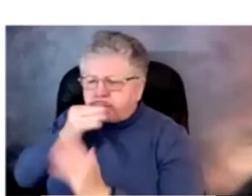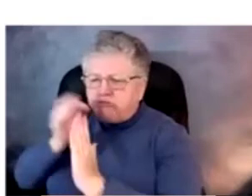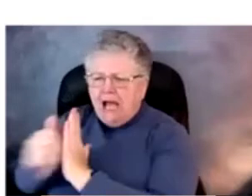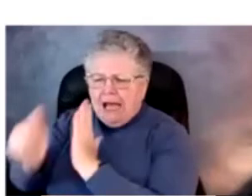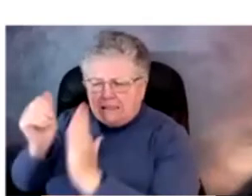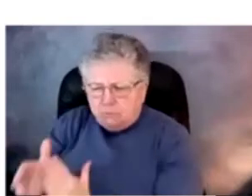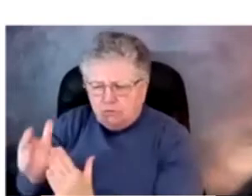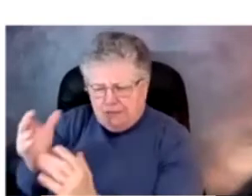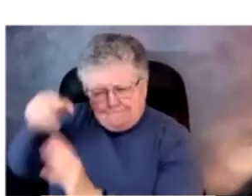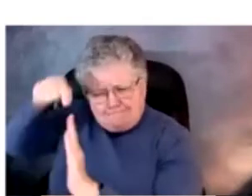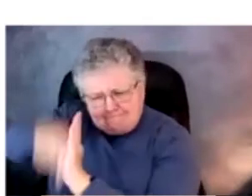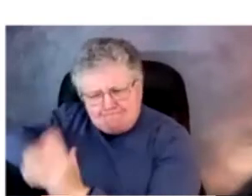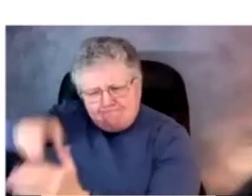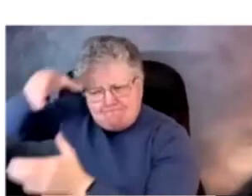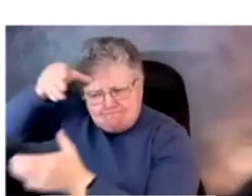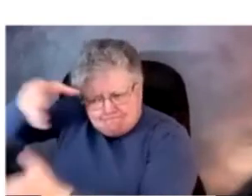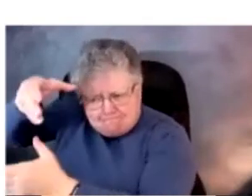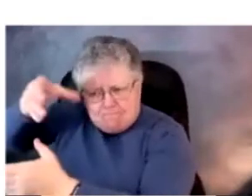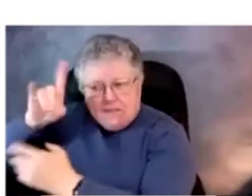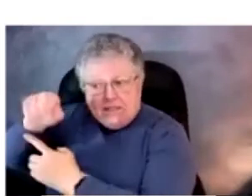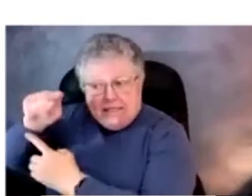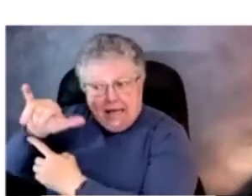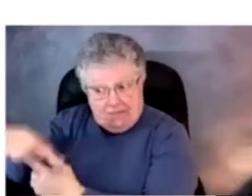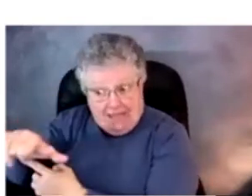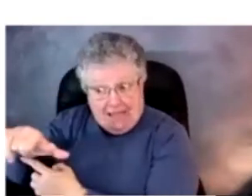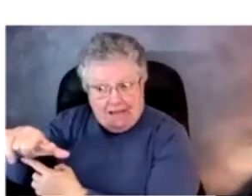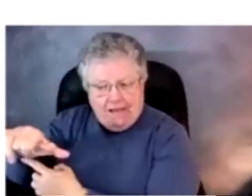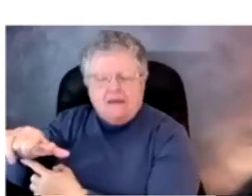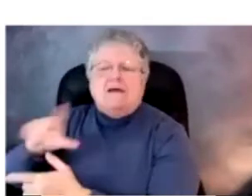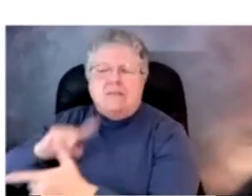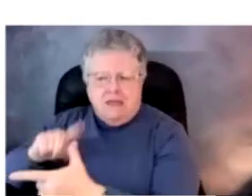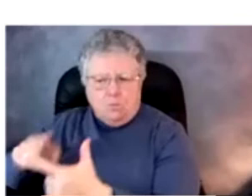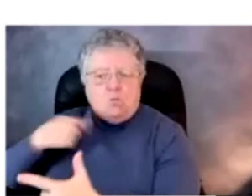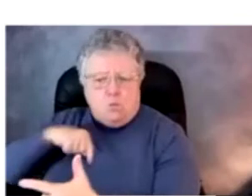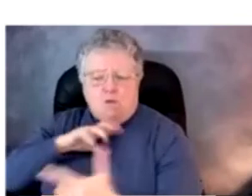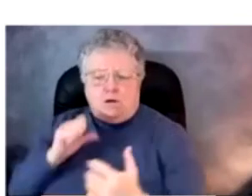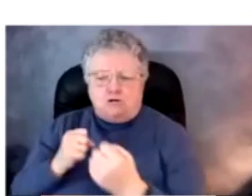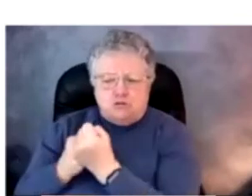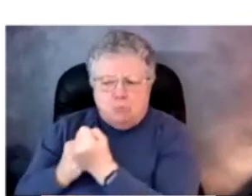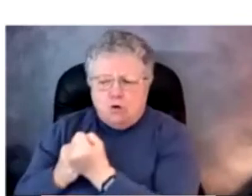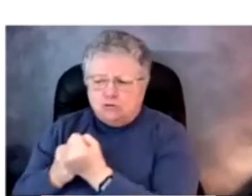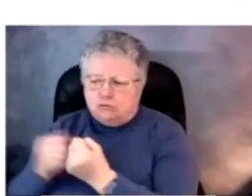data. And so want to be able to start facilitating that.